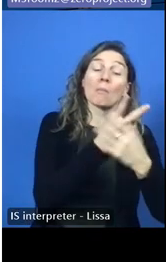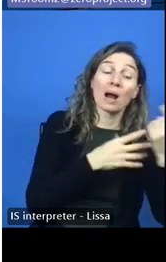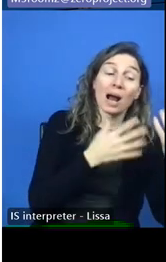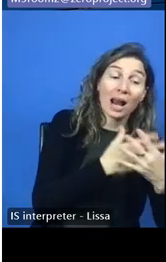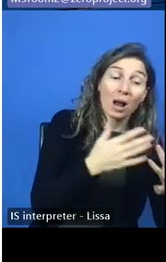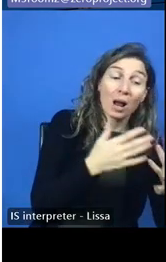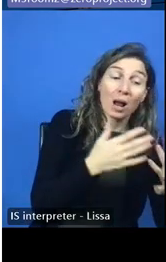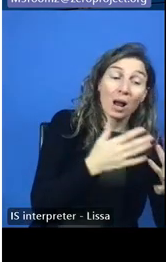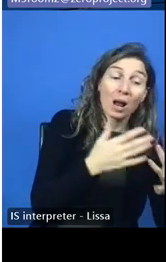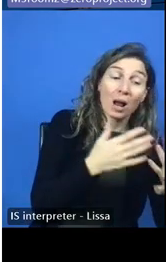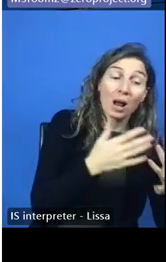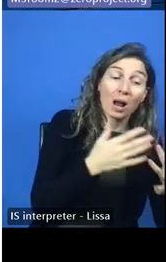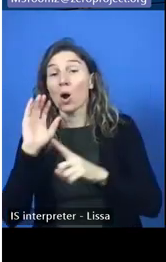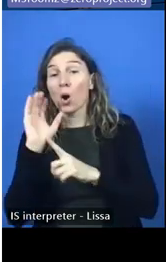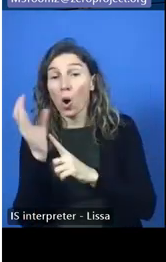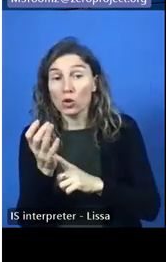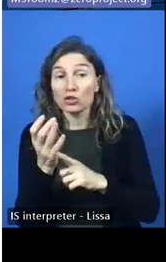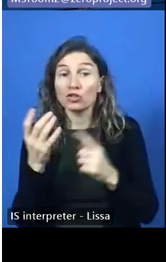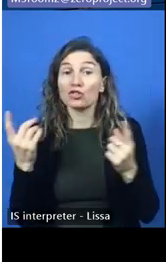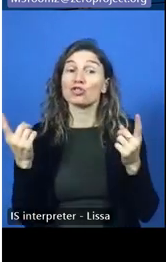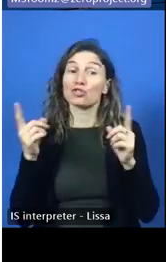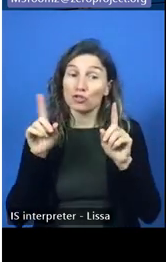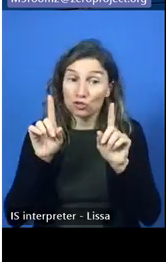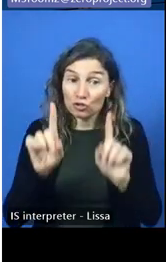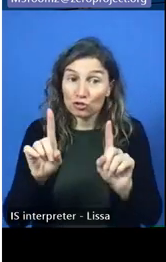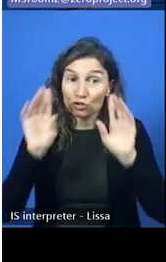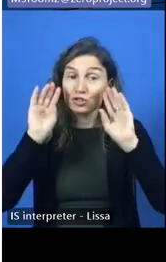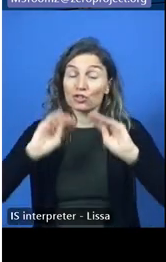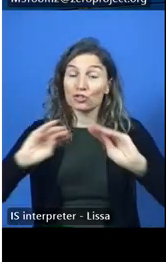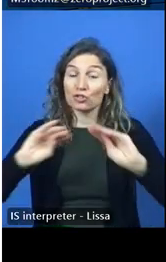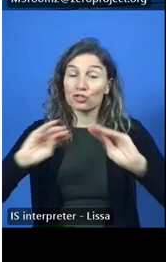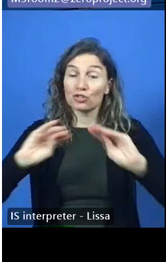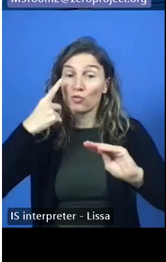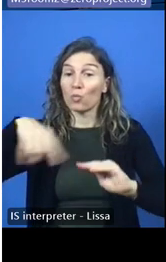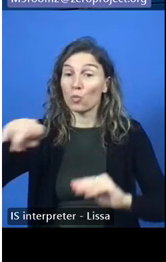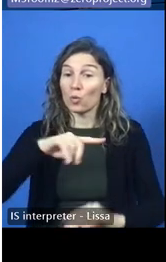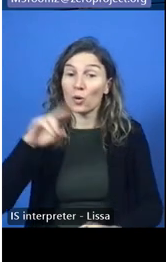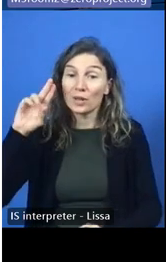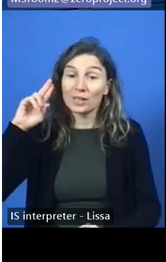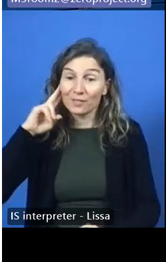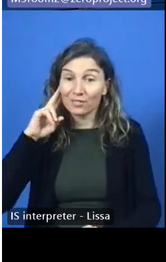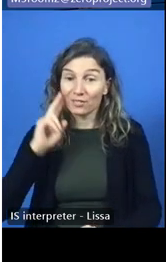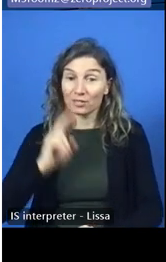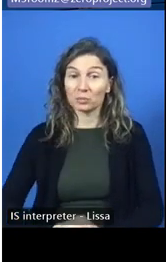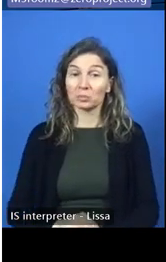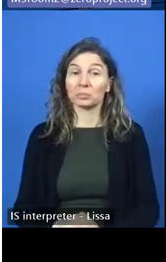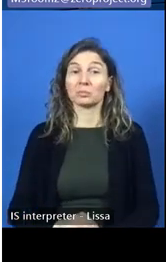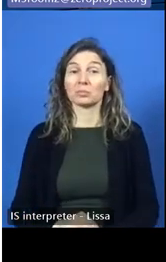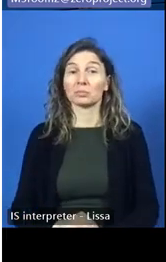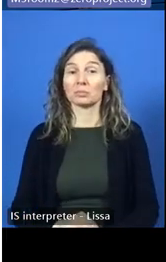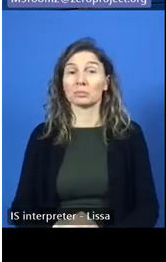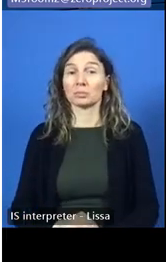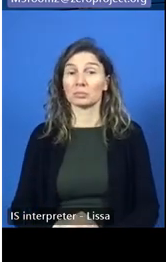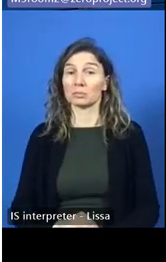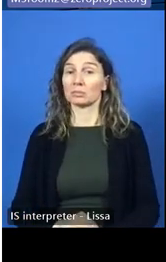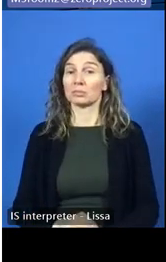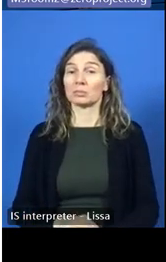and bicultural education for deaf people. Charles Michel de Lepé alberga 60